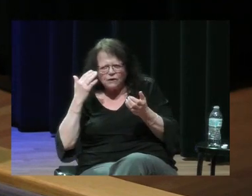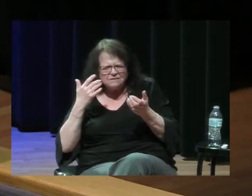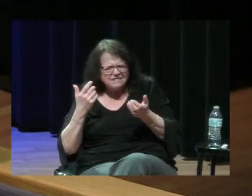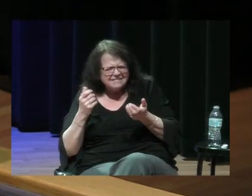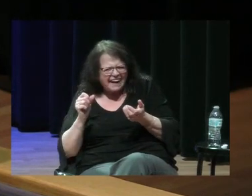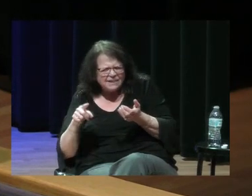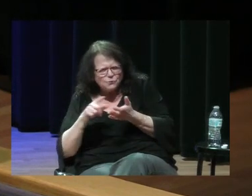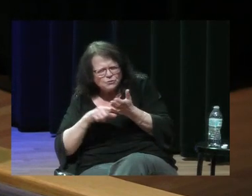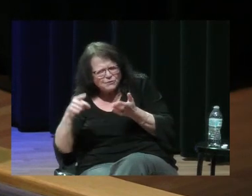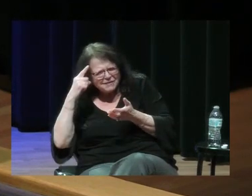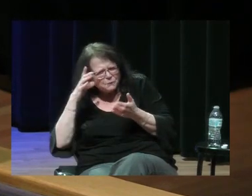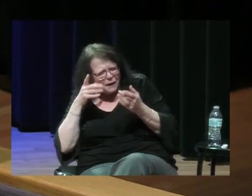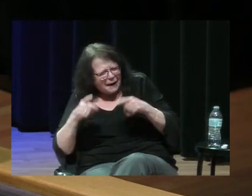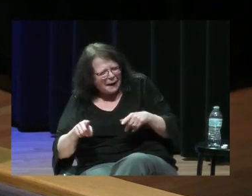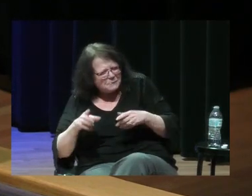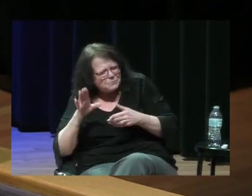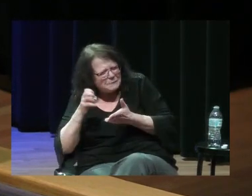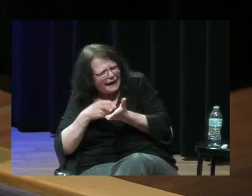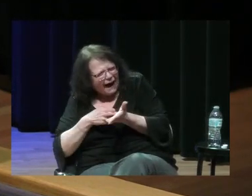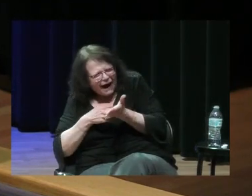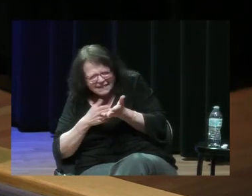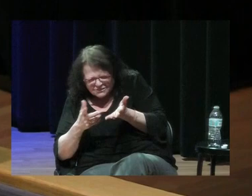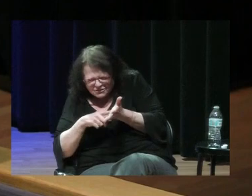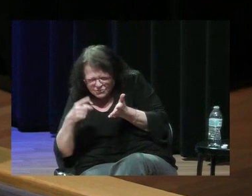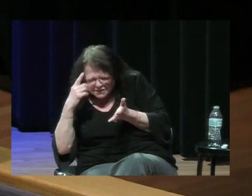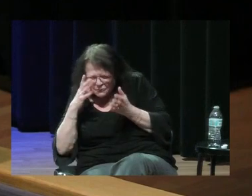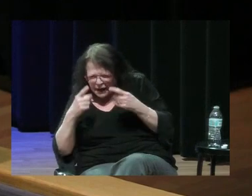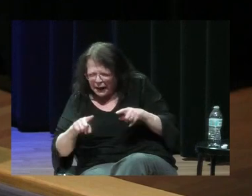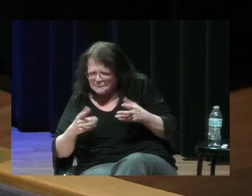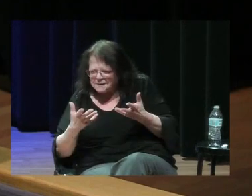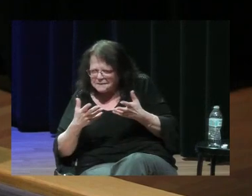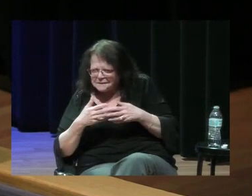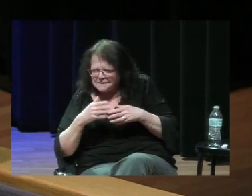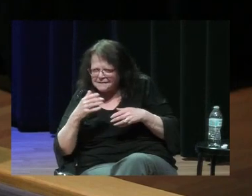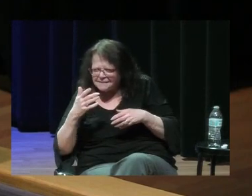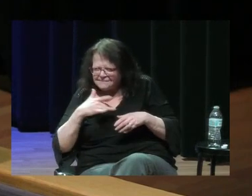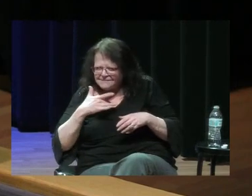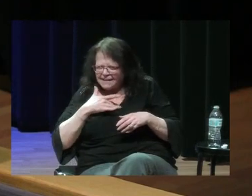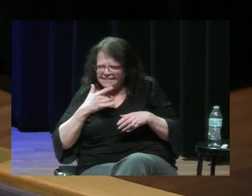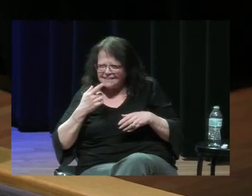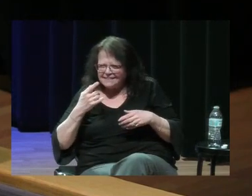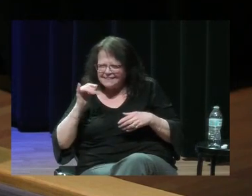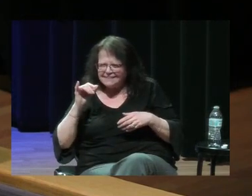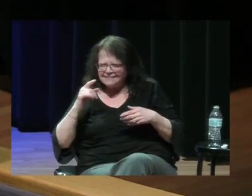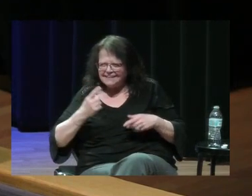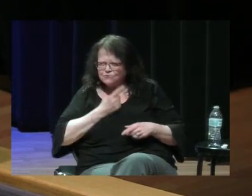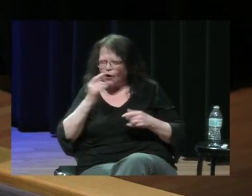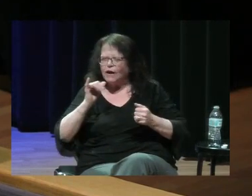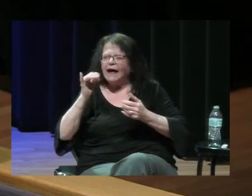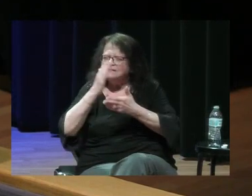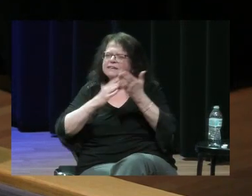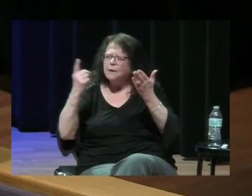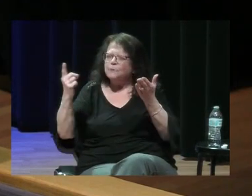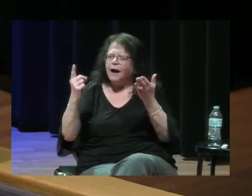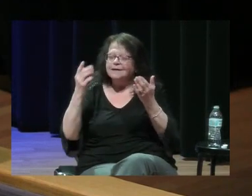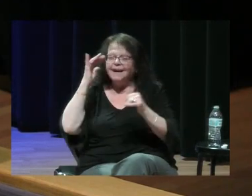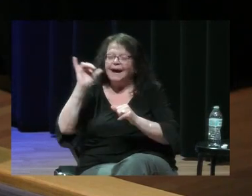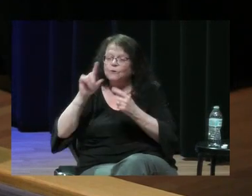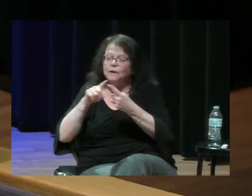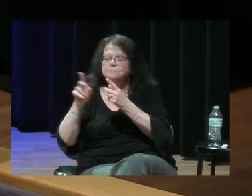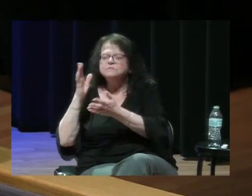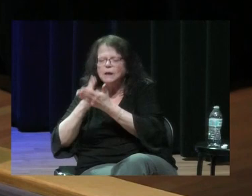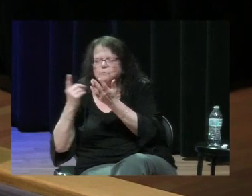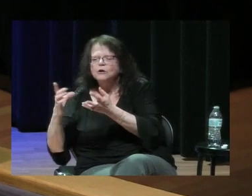just be honest. Like, you know, it felt insulting and then you just moved on. What am I supposed to do? Like, I think that there